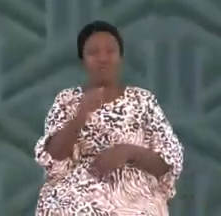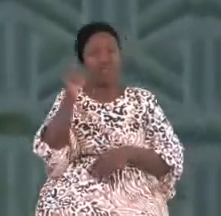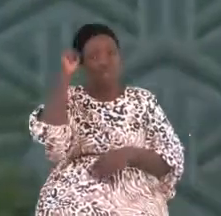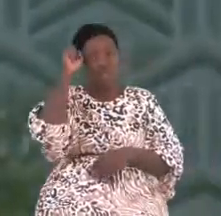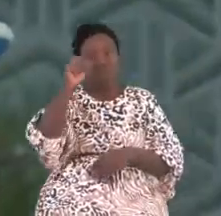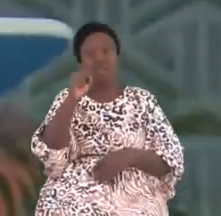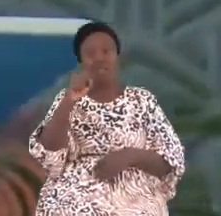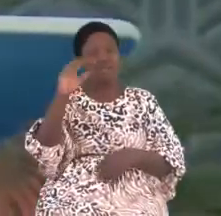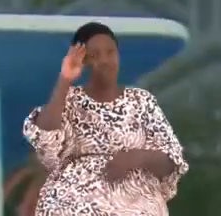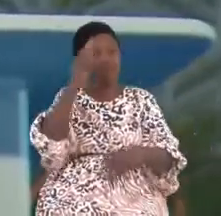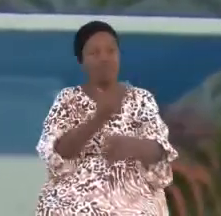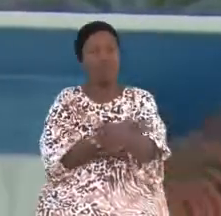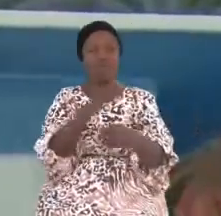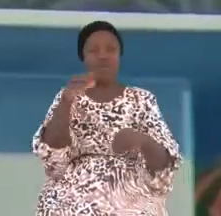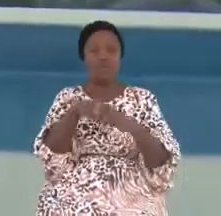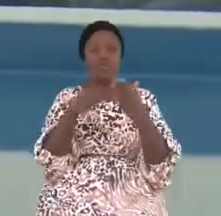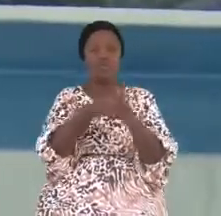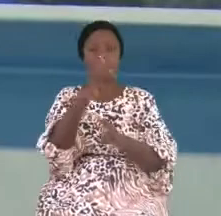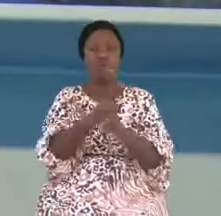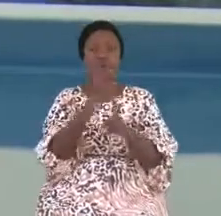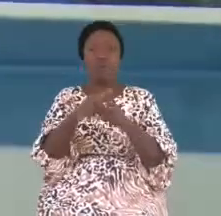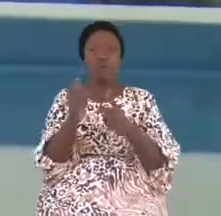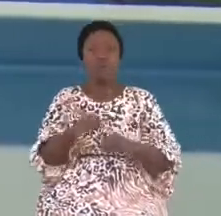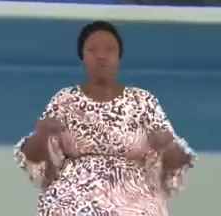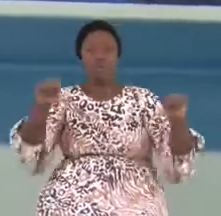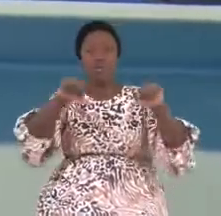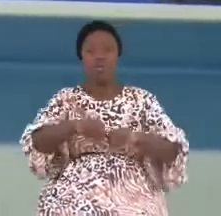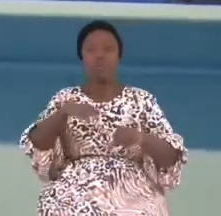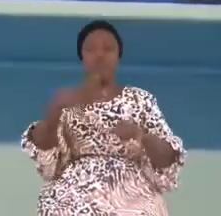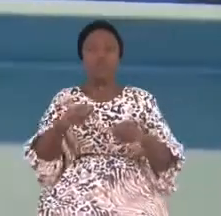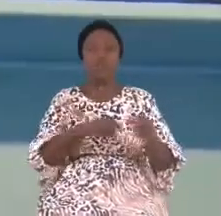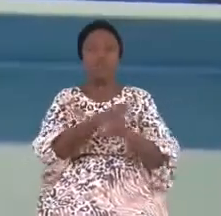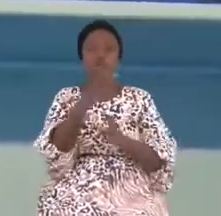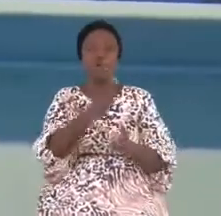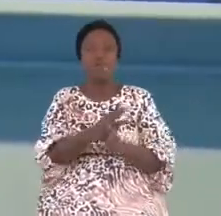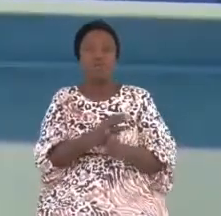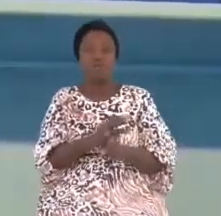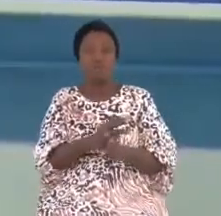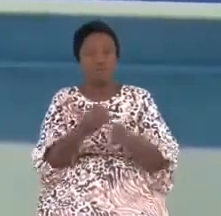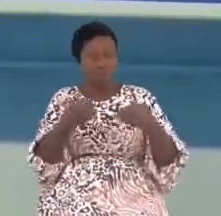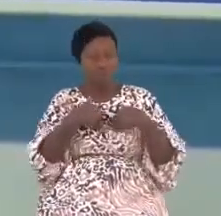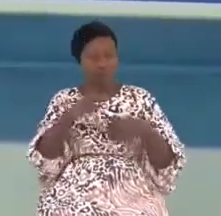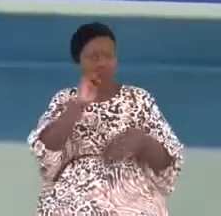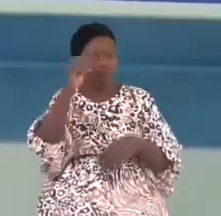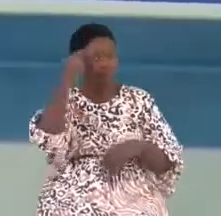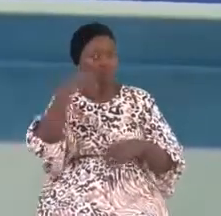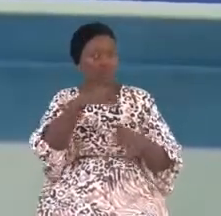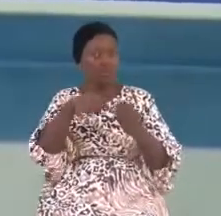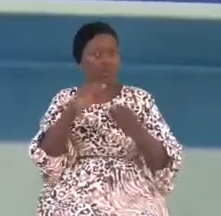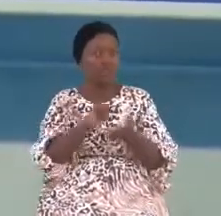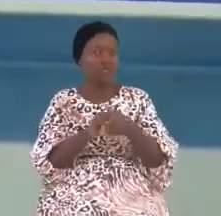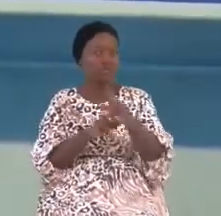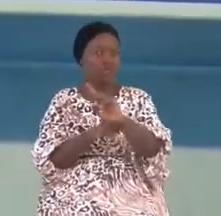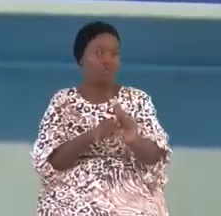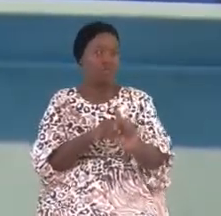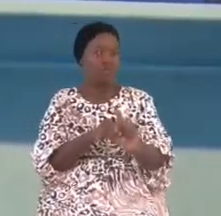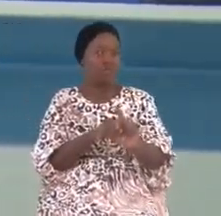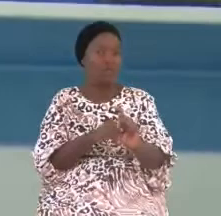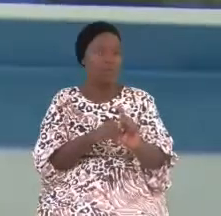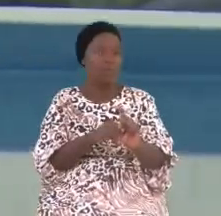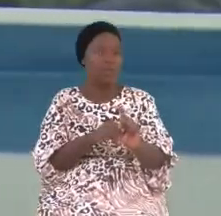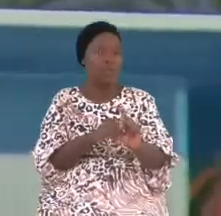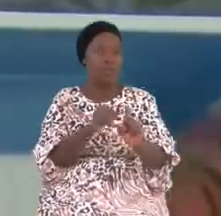the world to condemn the world have you ever thought about that if